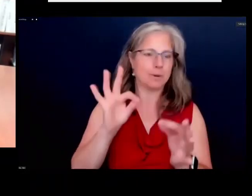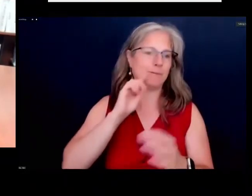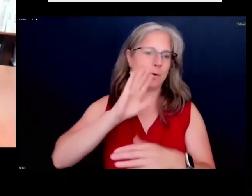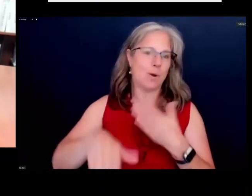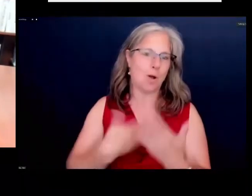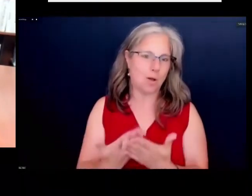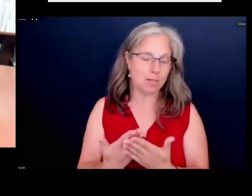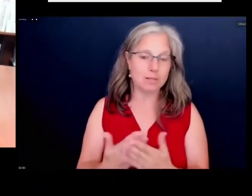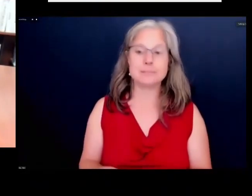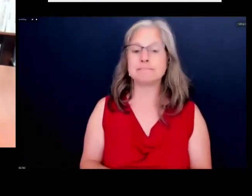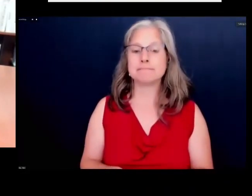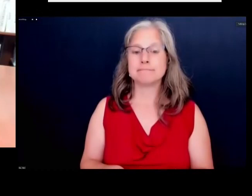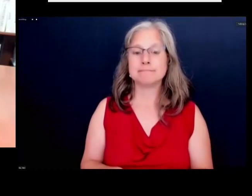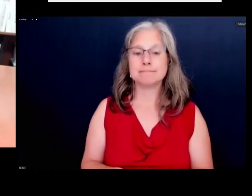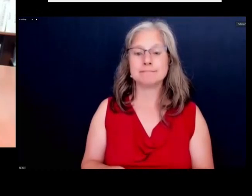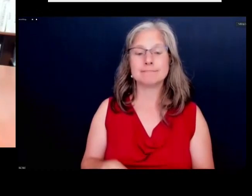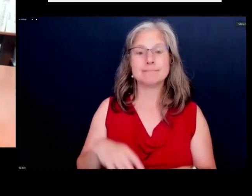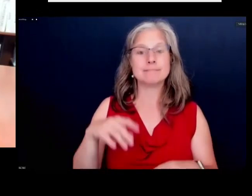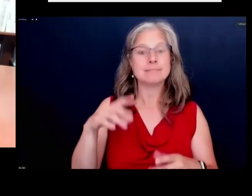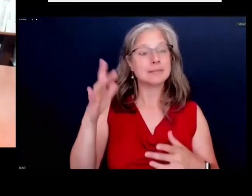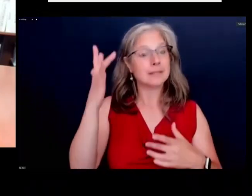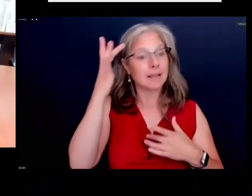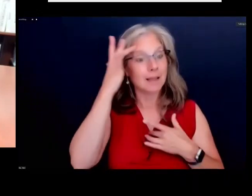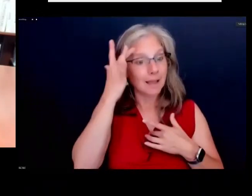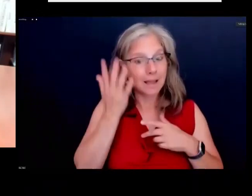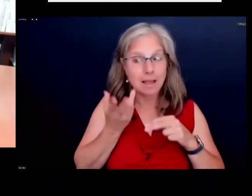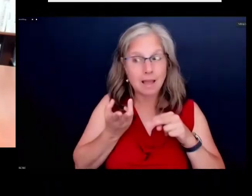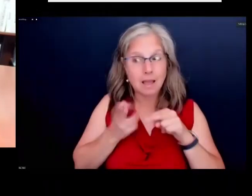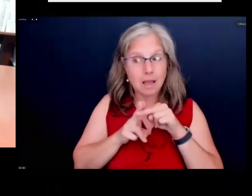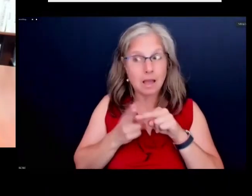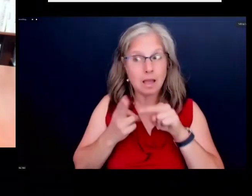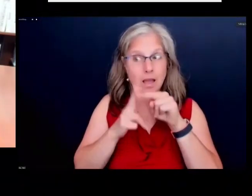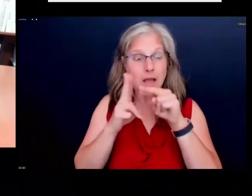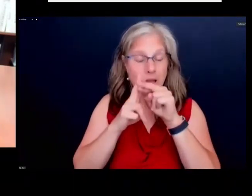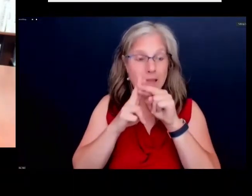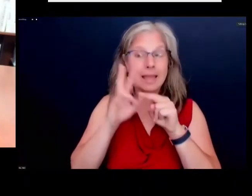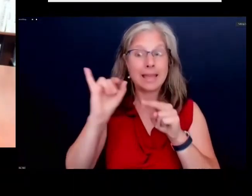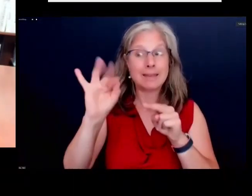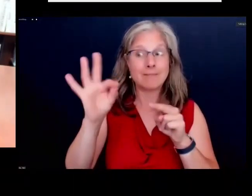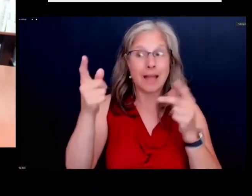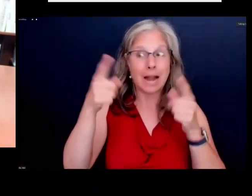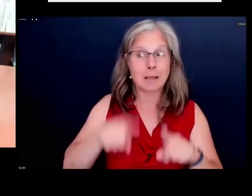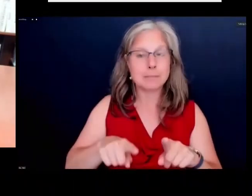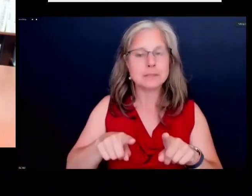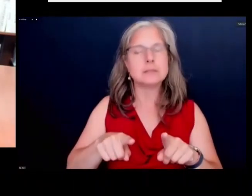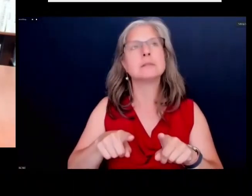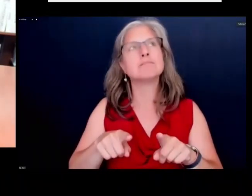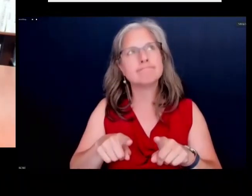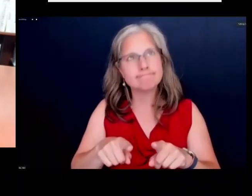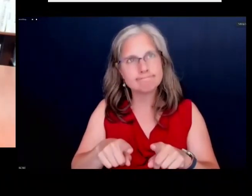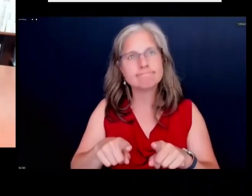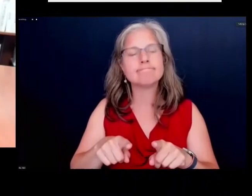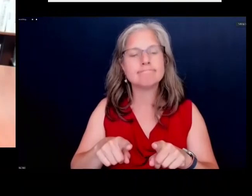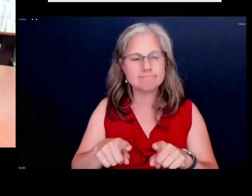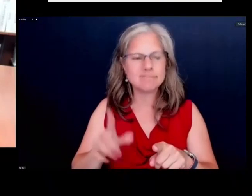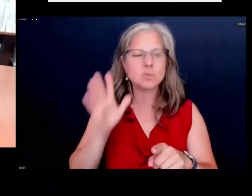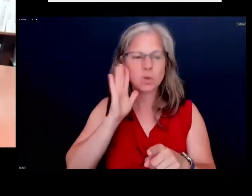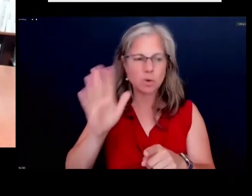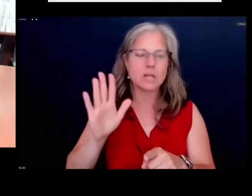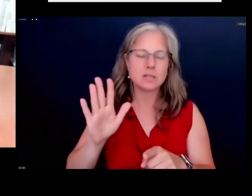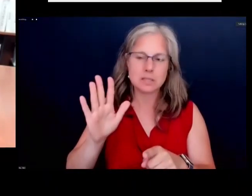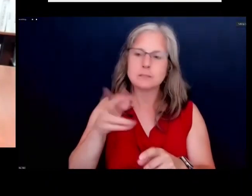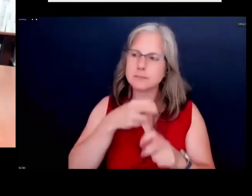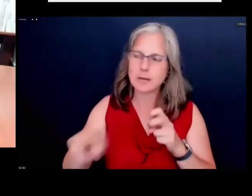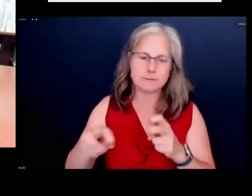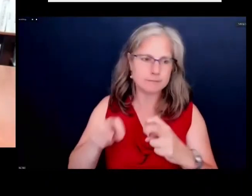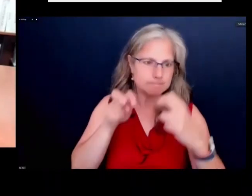case rates get us into the danger zone, the deep purple state, I think that we will be